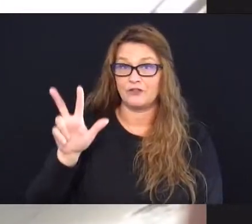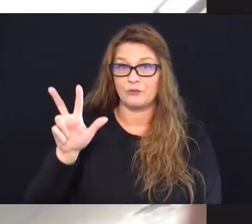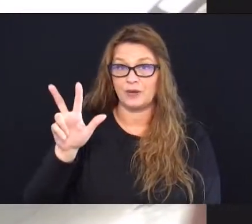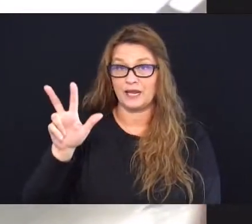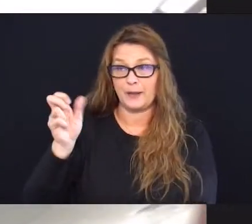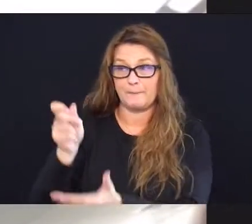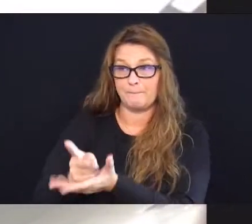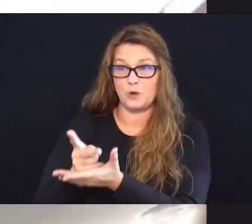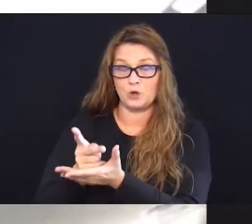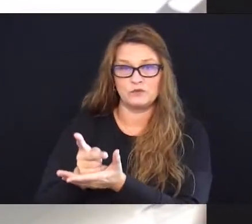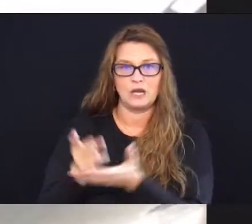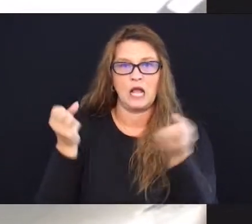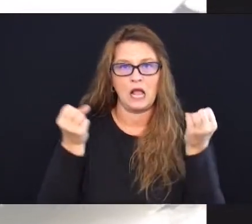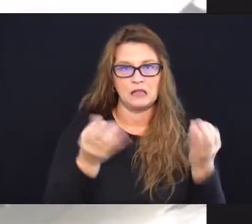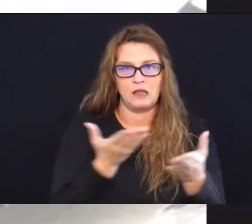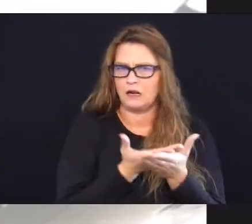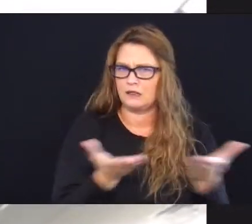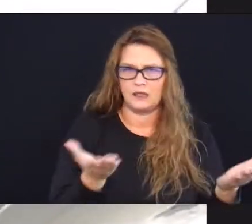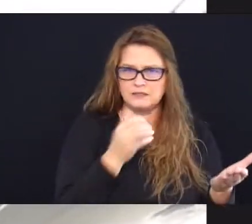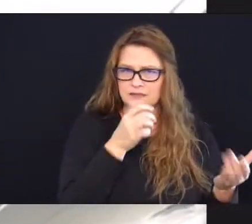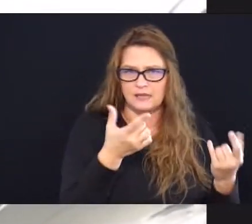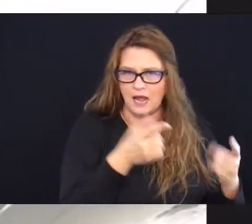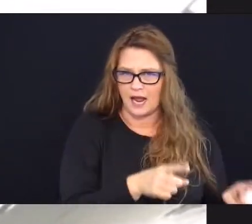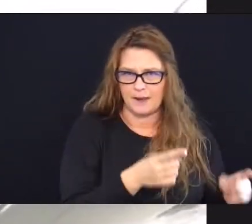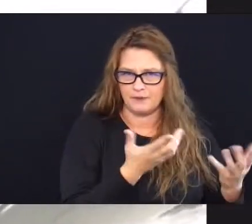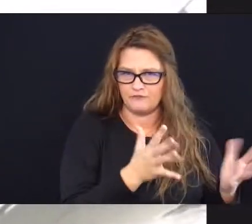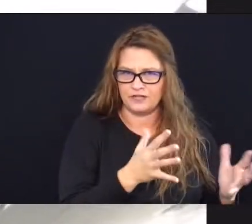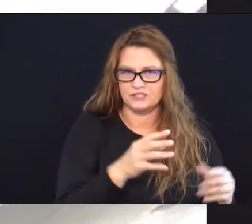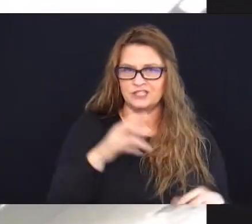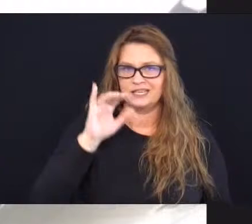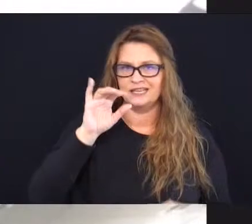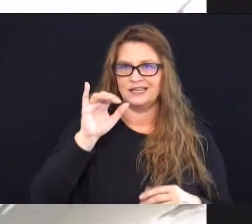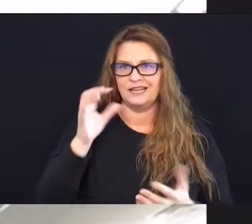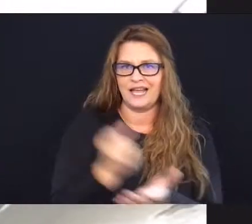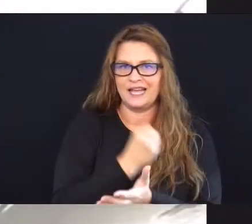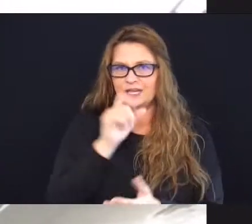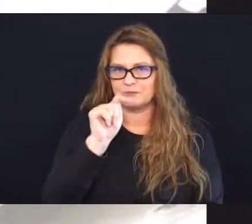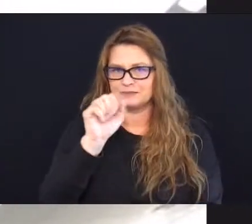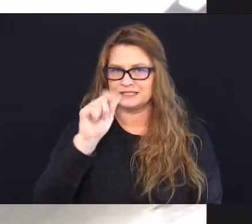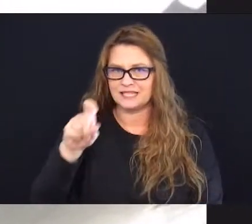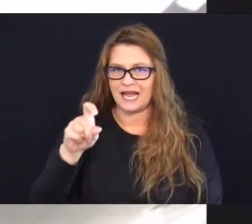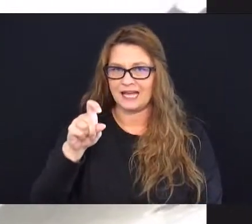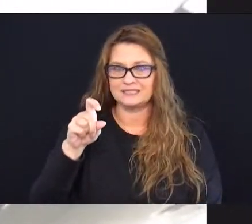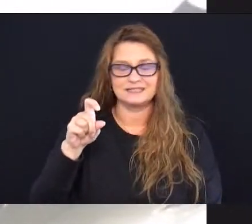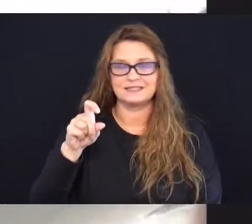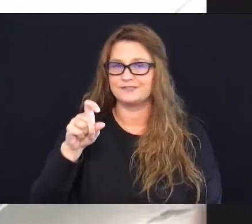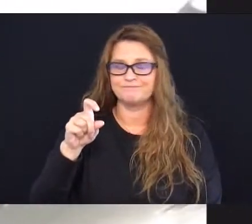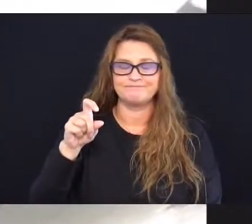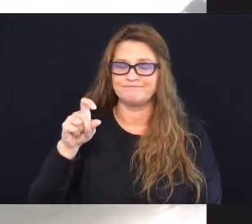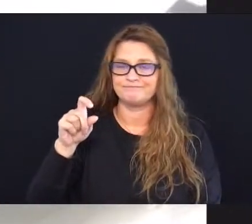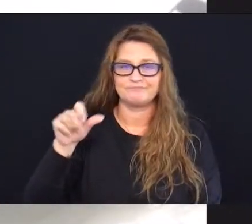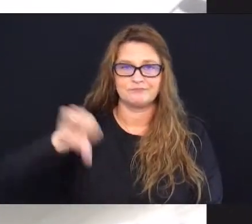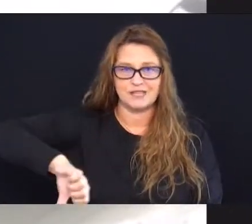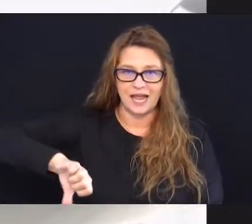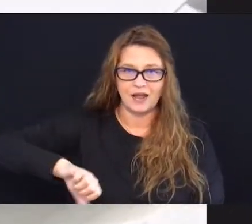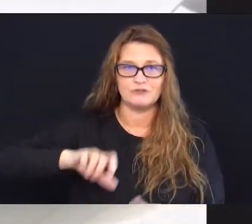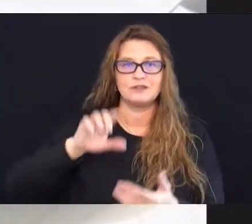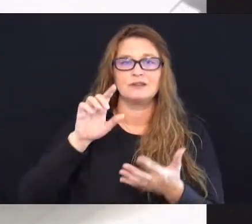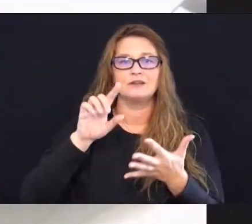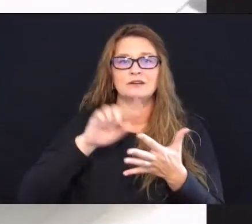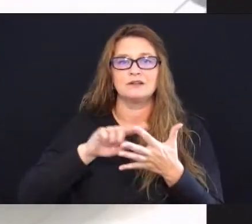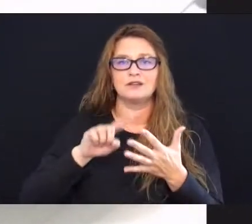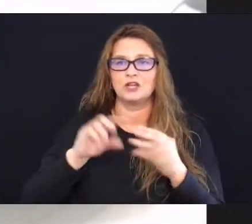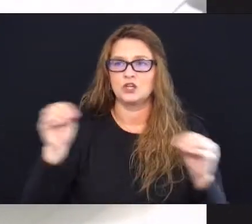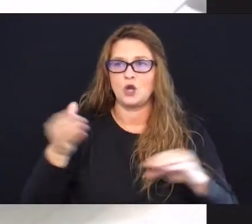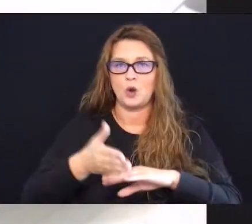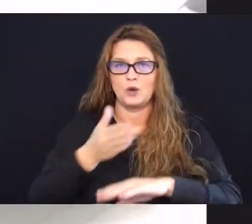done, but there are a lot of things that didn't get done. Income tax cuts passed in the House, but never got anywhere in the Senate. There's been no significant